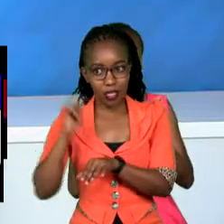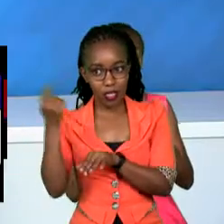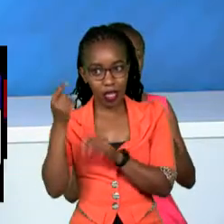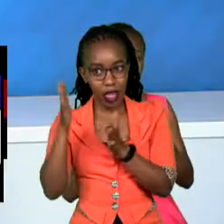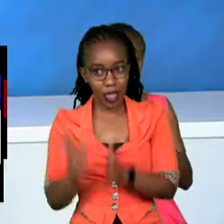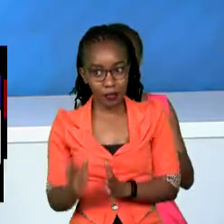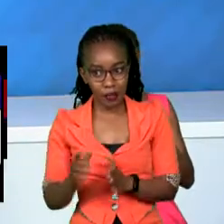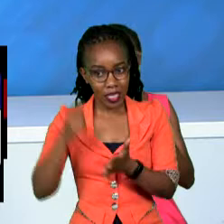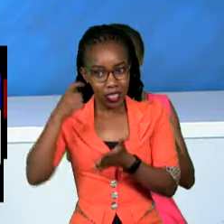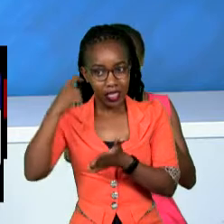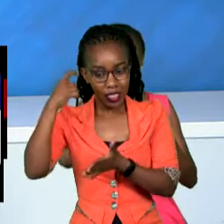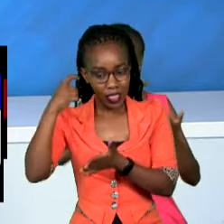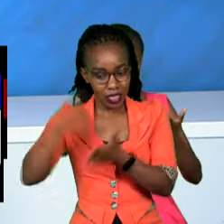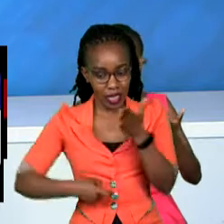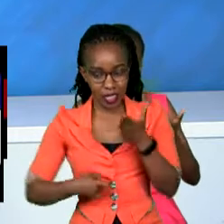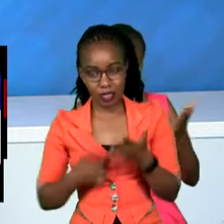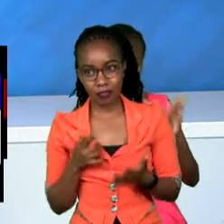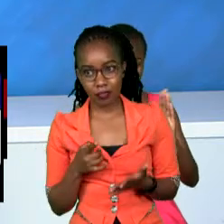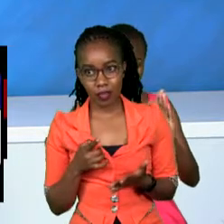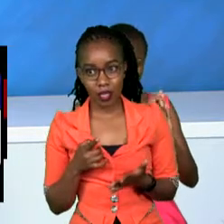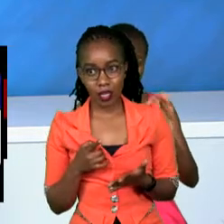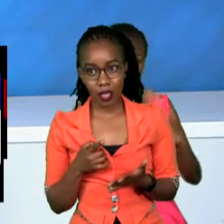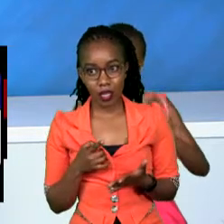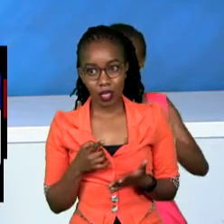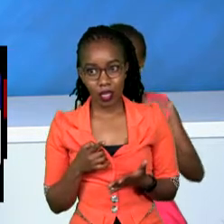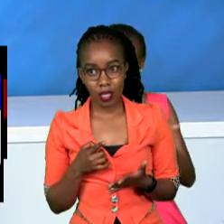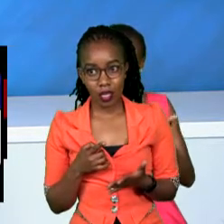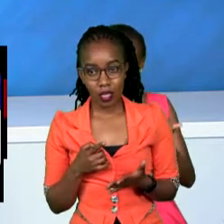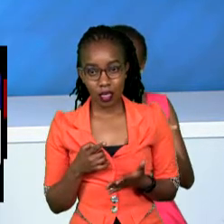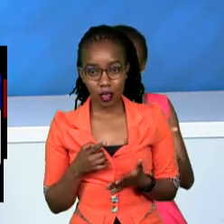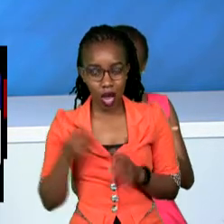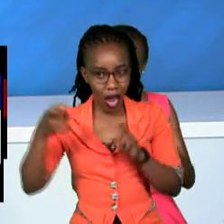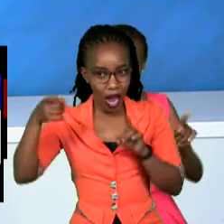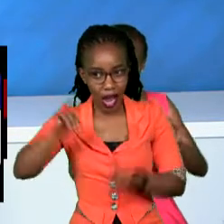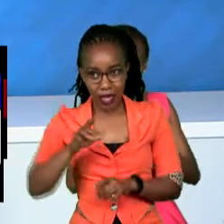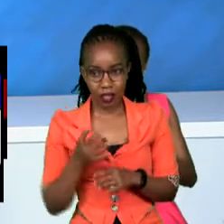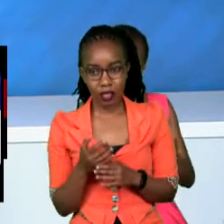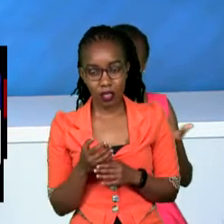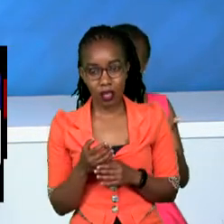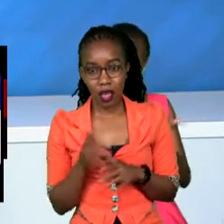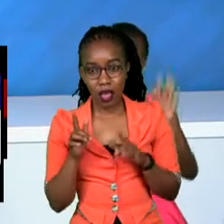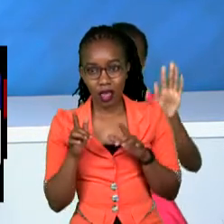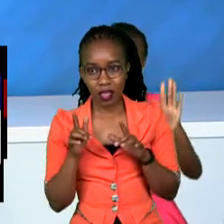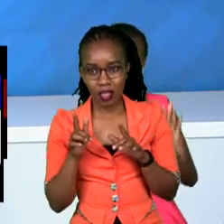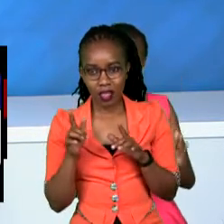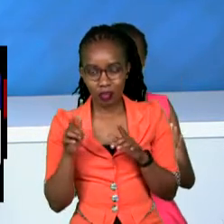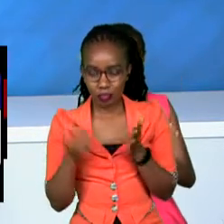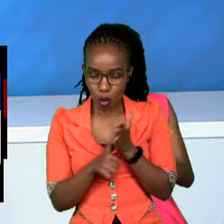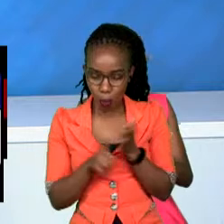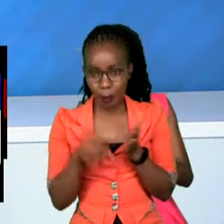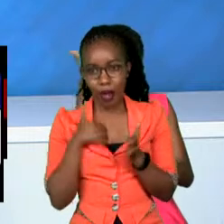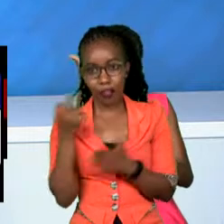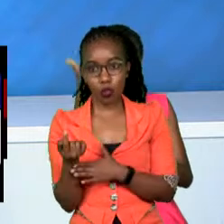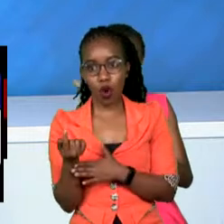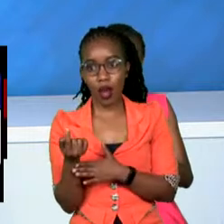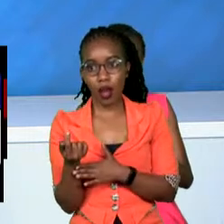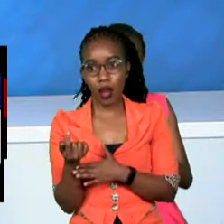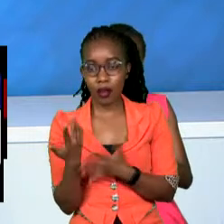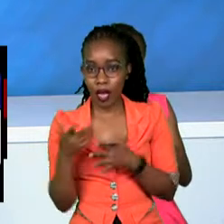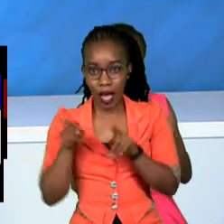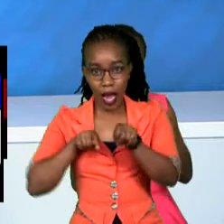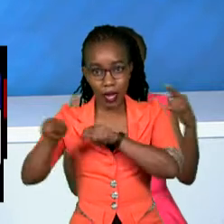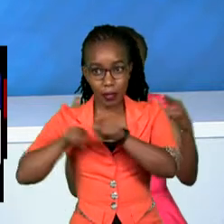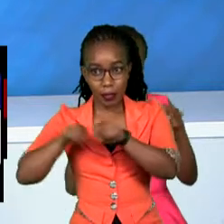Raise taxes, raise revenue. You raise revenue to fill a gap. So somewhere there is a deficit. Somewhere the administration